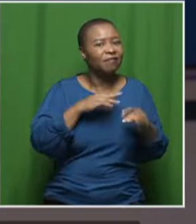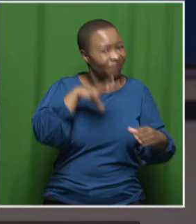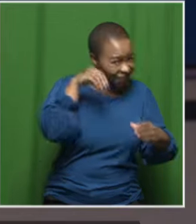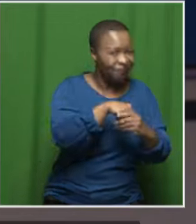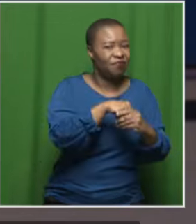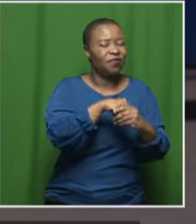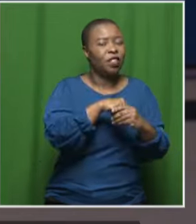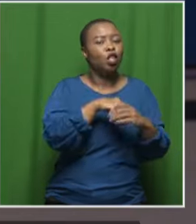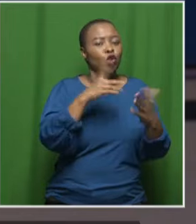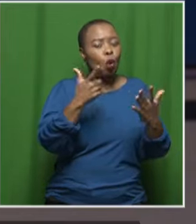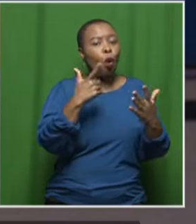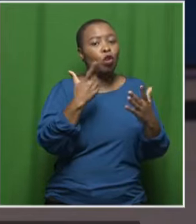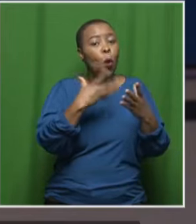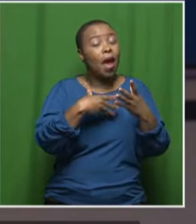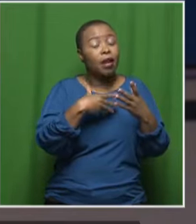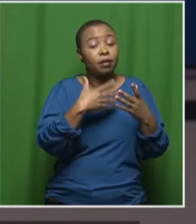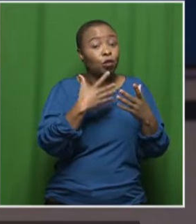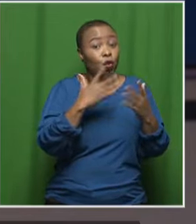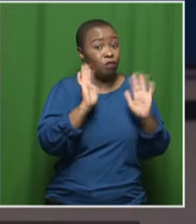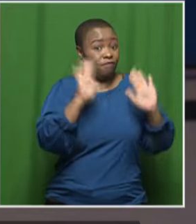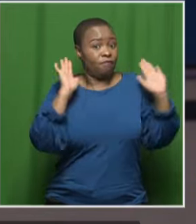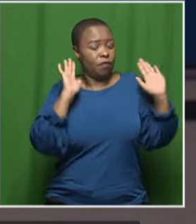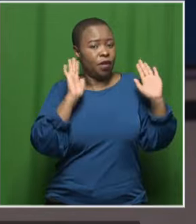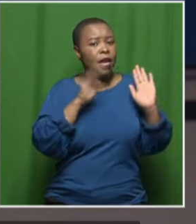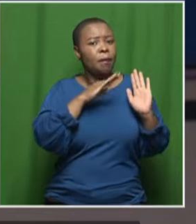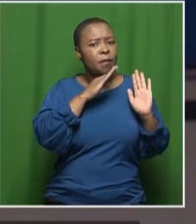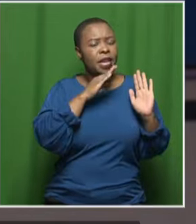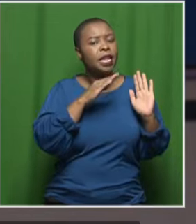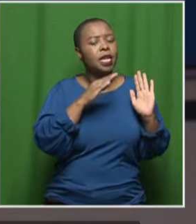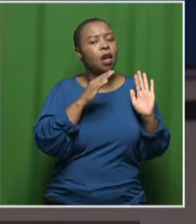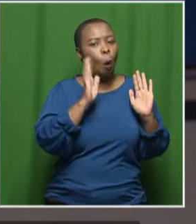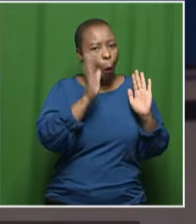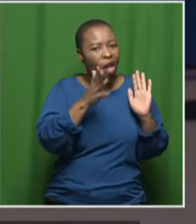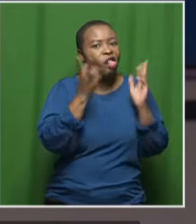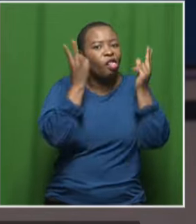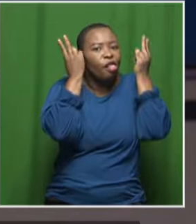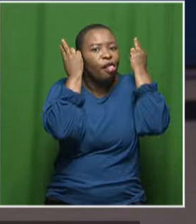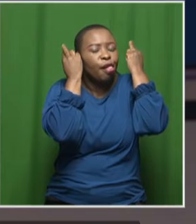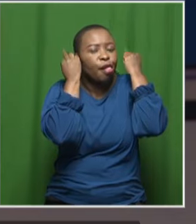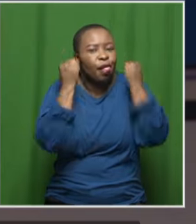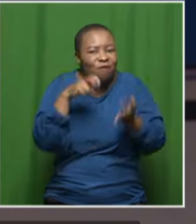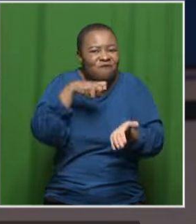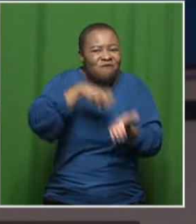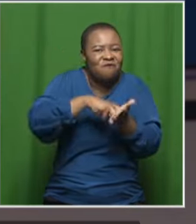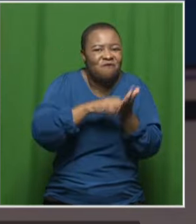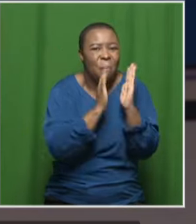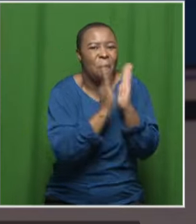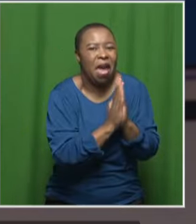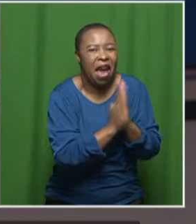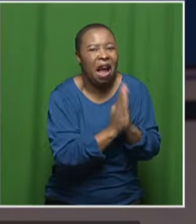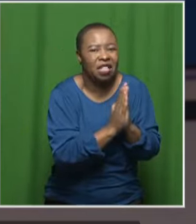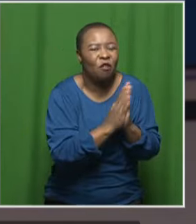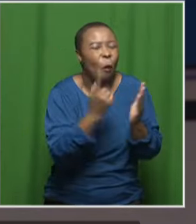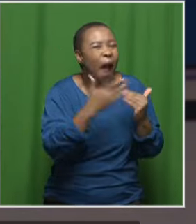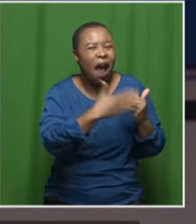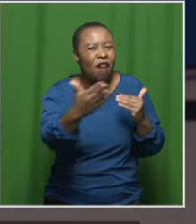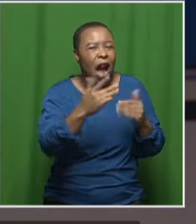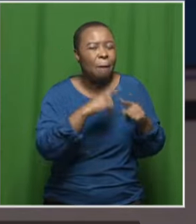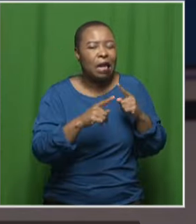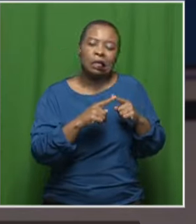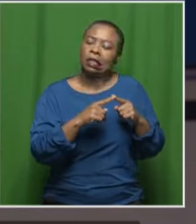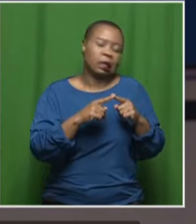was to accept it and say, you know what, we're going to be beggars on our knees forever. But the alternative was